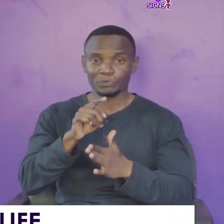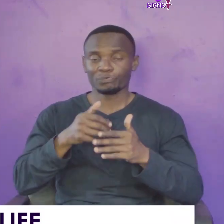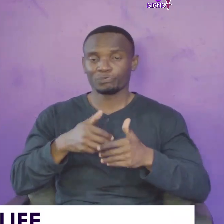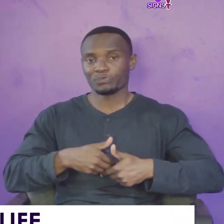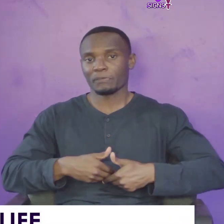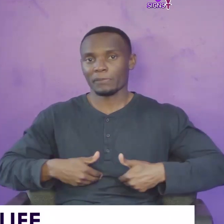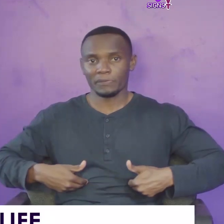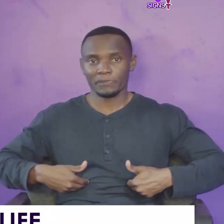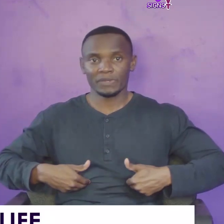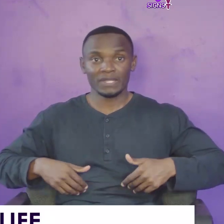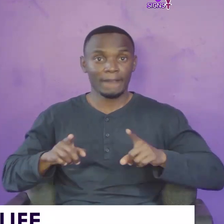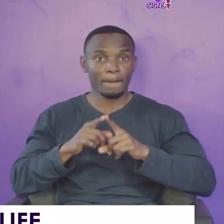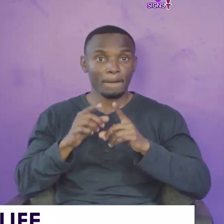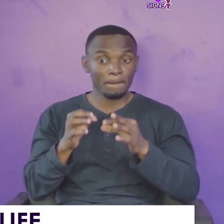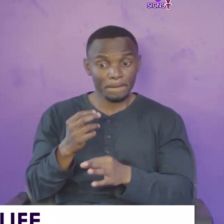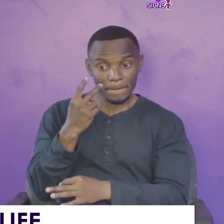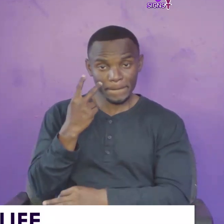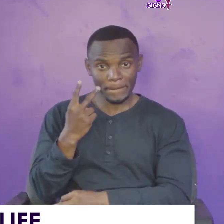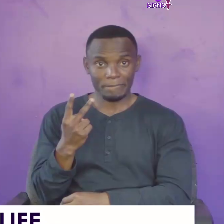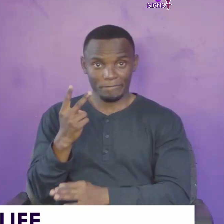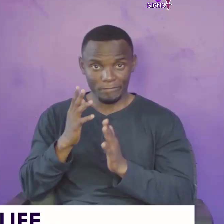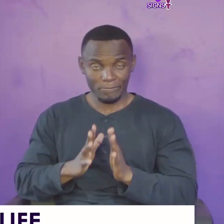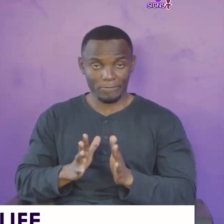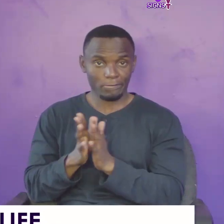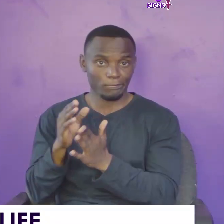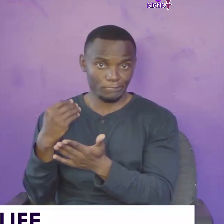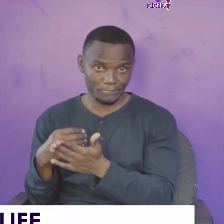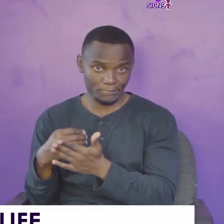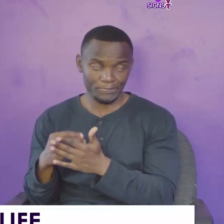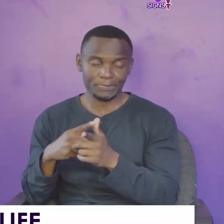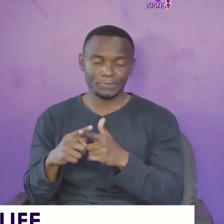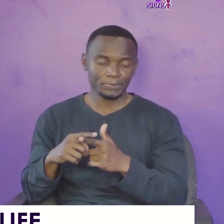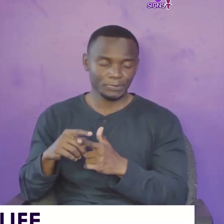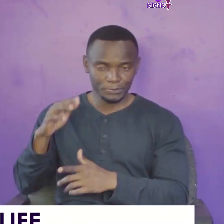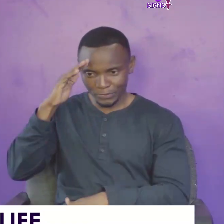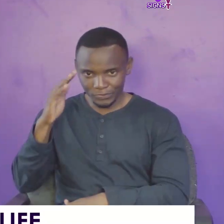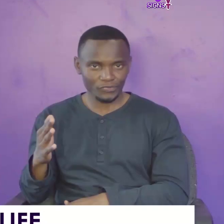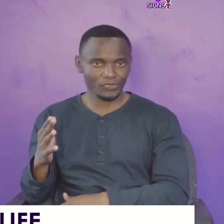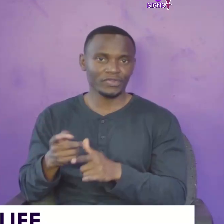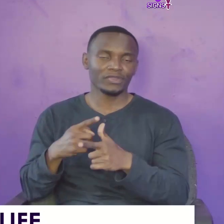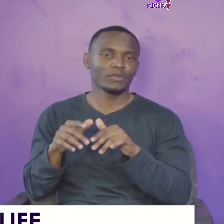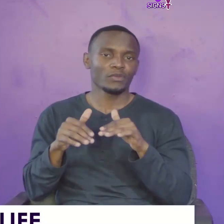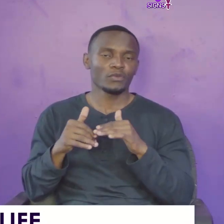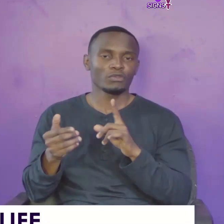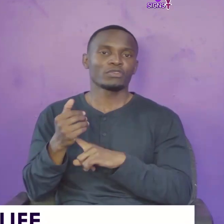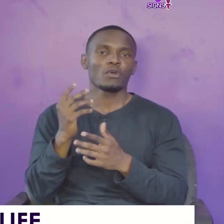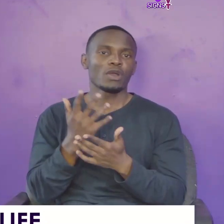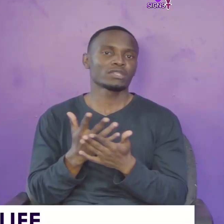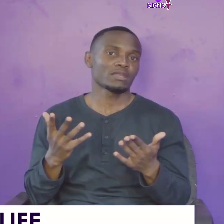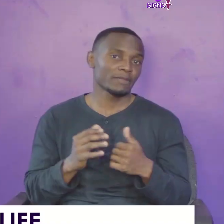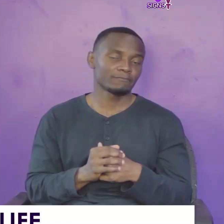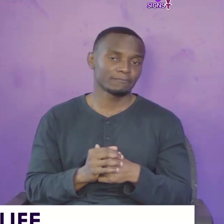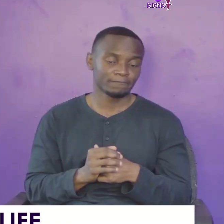And if you spot a mheshimiwa, you'll definitely salute and run and expect to get something.